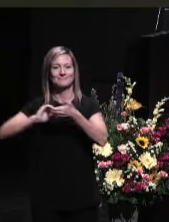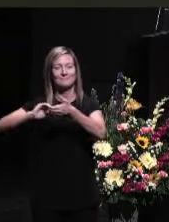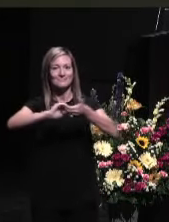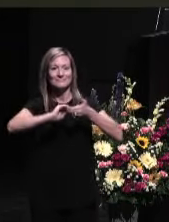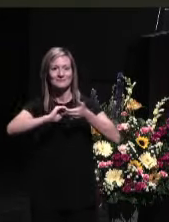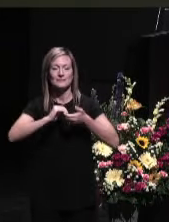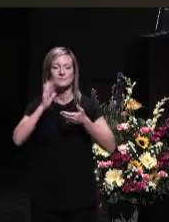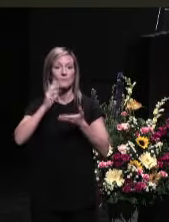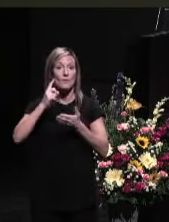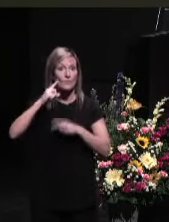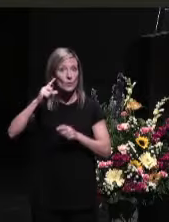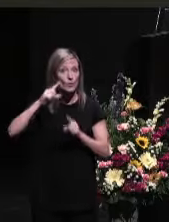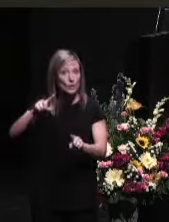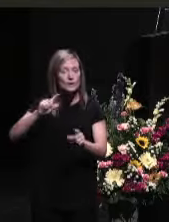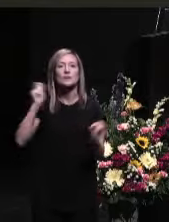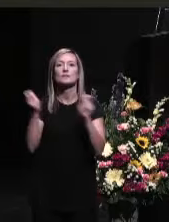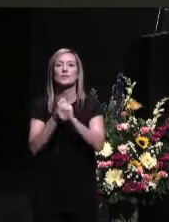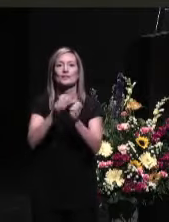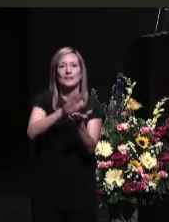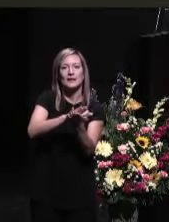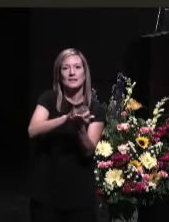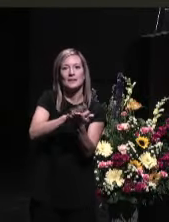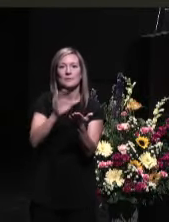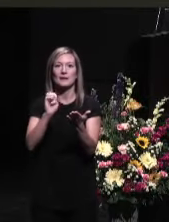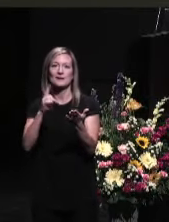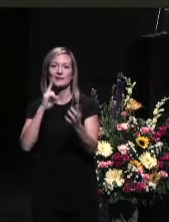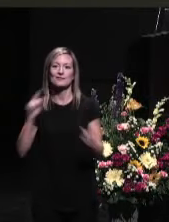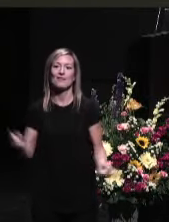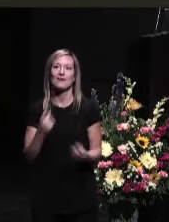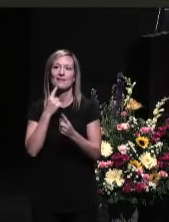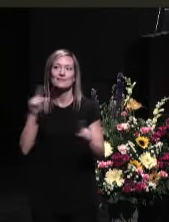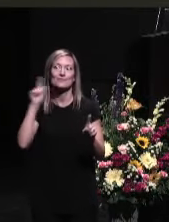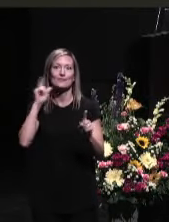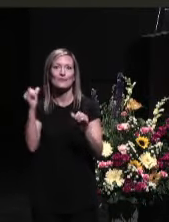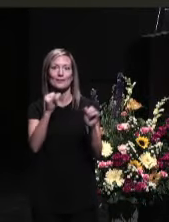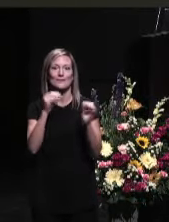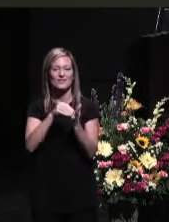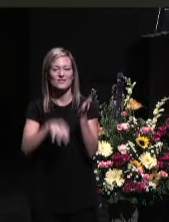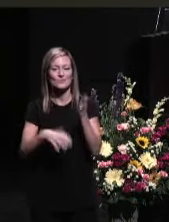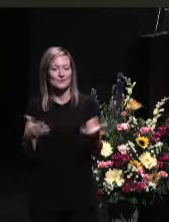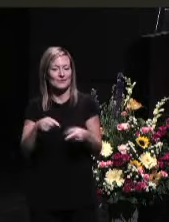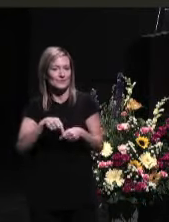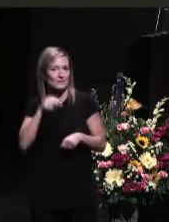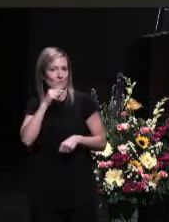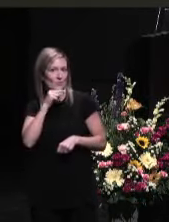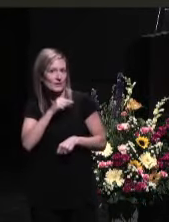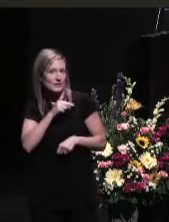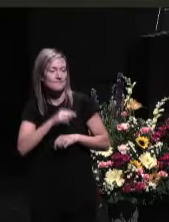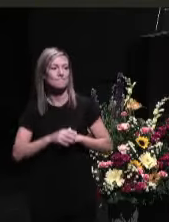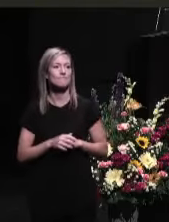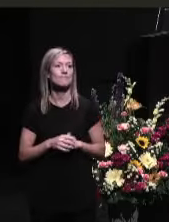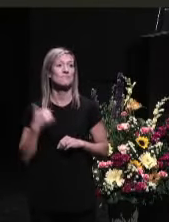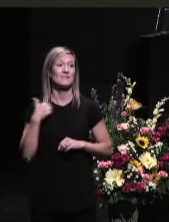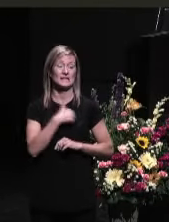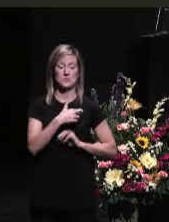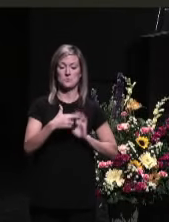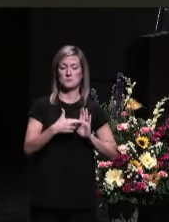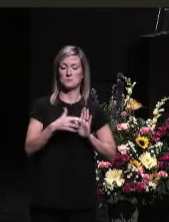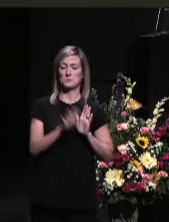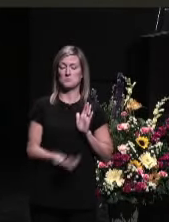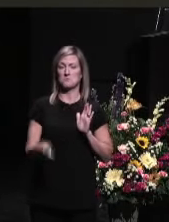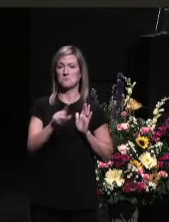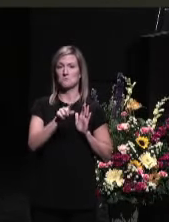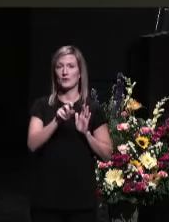change the academic and educational achievement of individuals in Milwaukee. We represent about